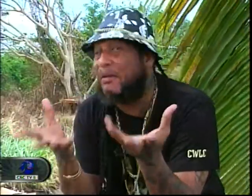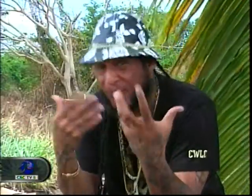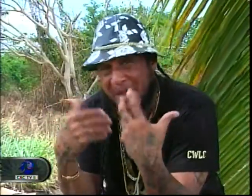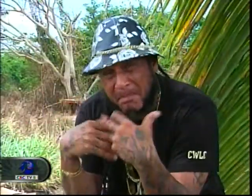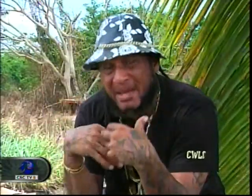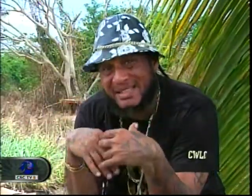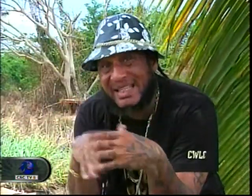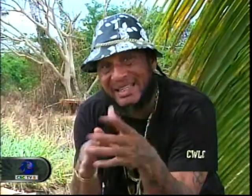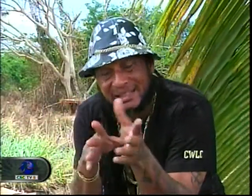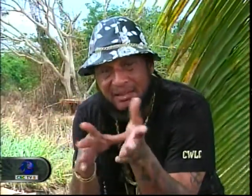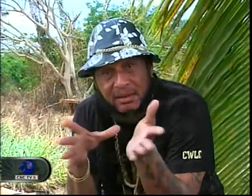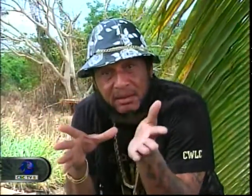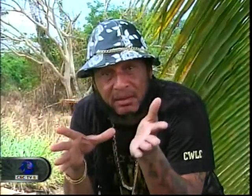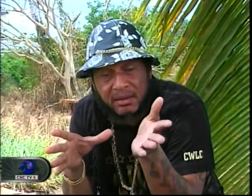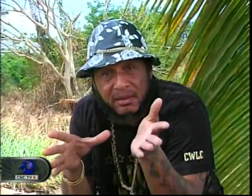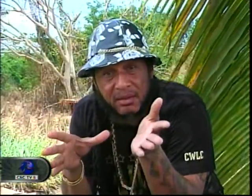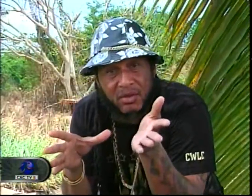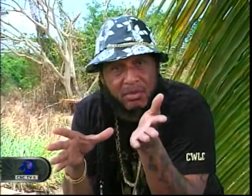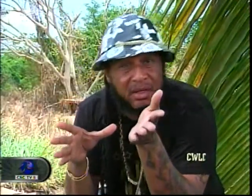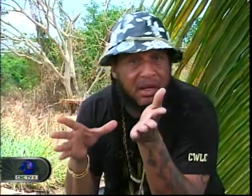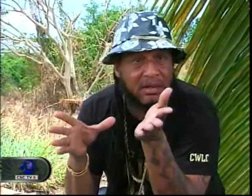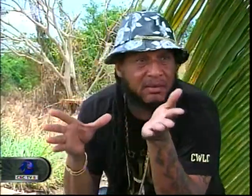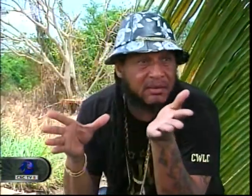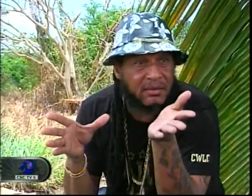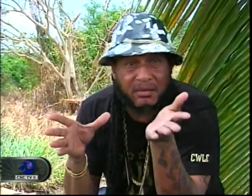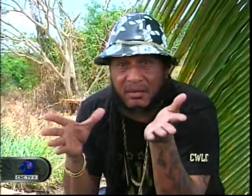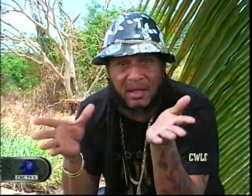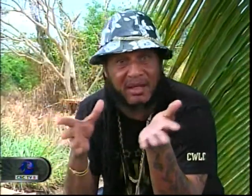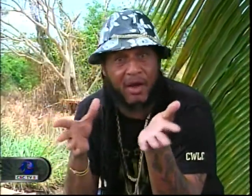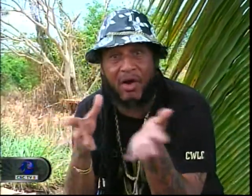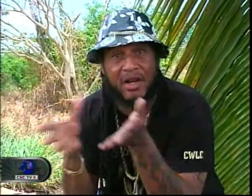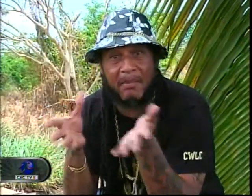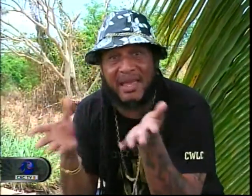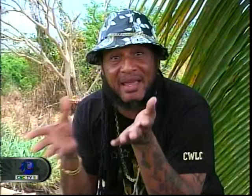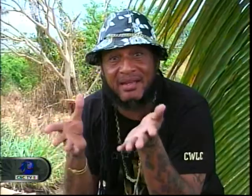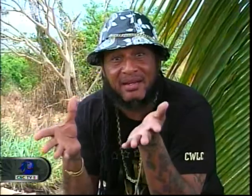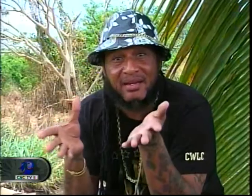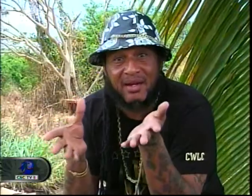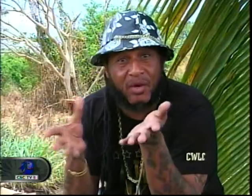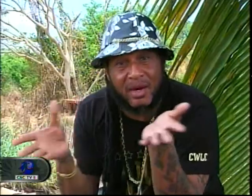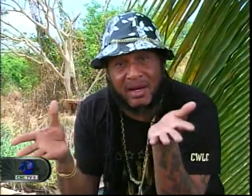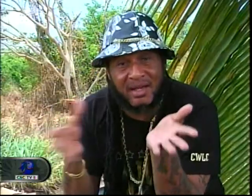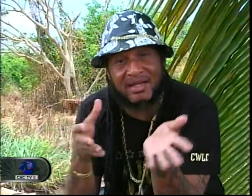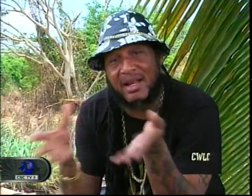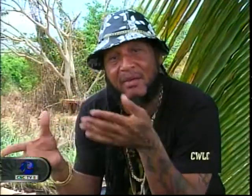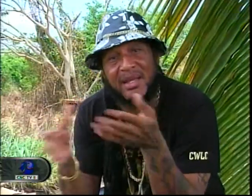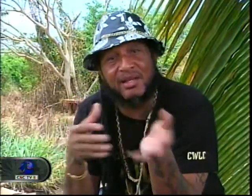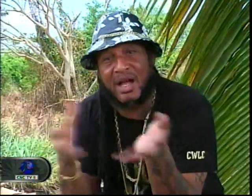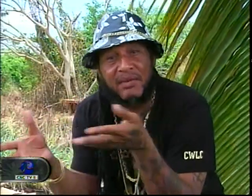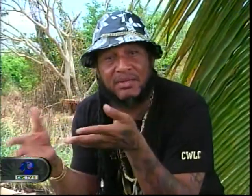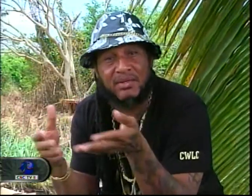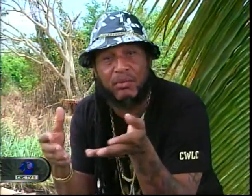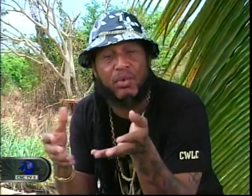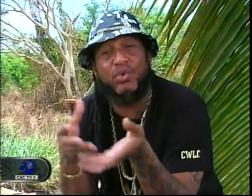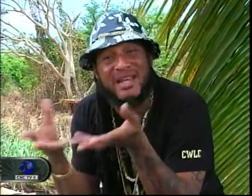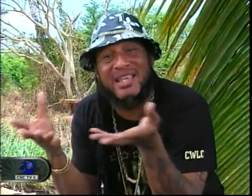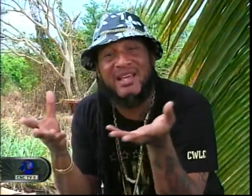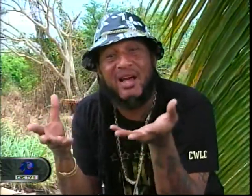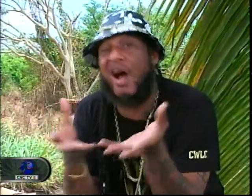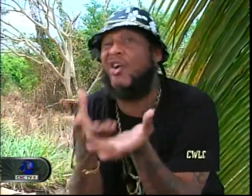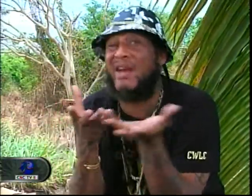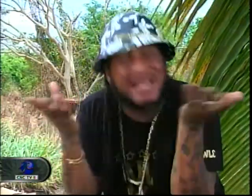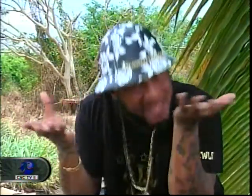again, defend my thing. You know what I mean? And like all in the making already. Like I said, that me and Shots, we